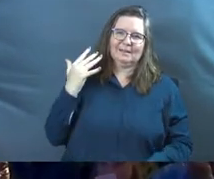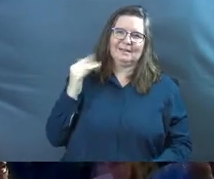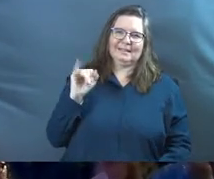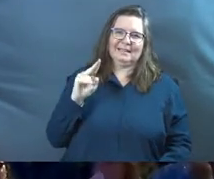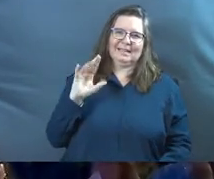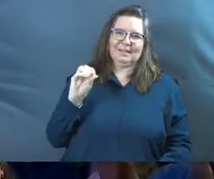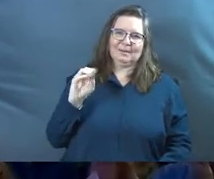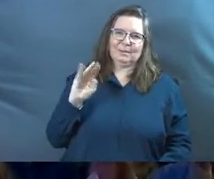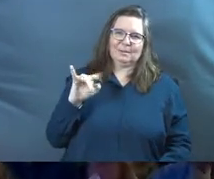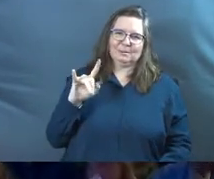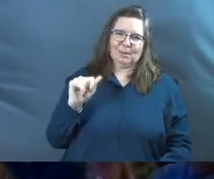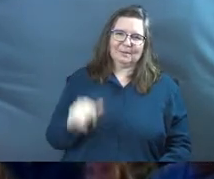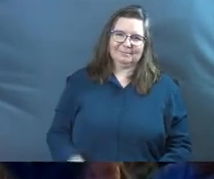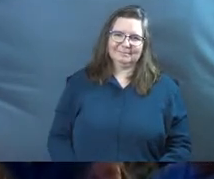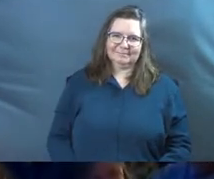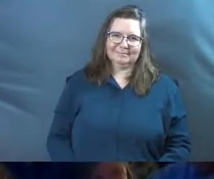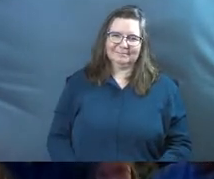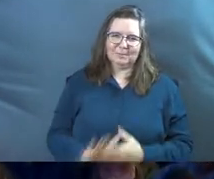I'll give you a second.